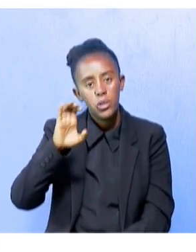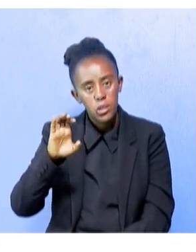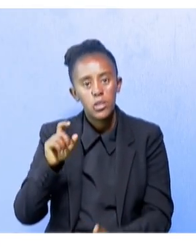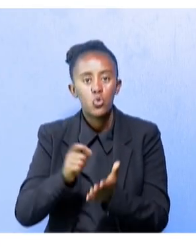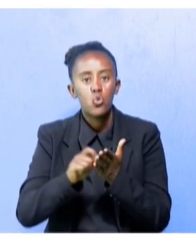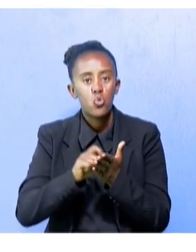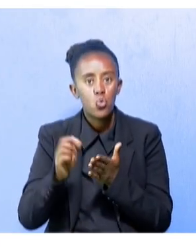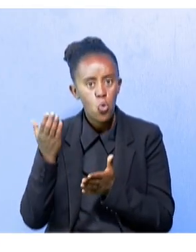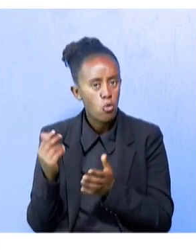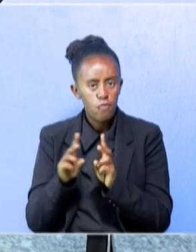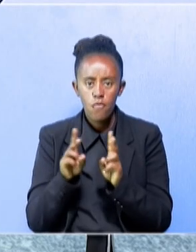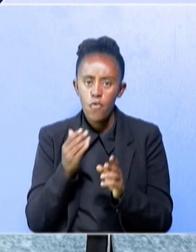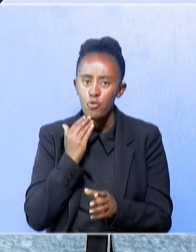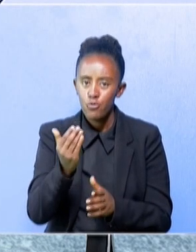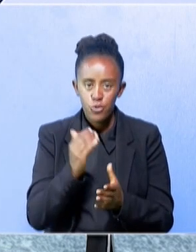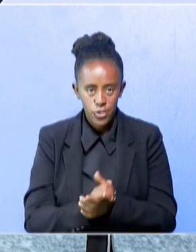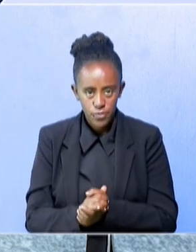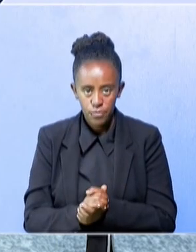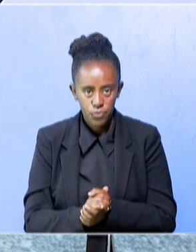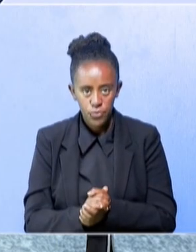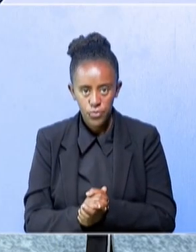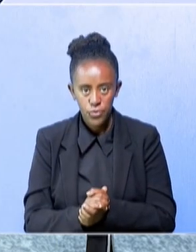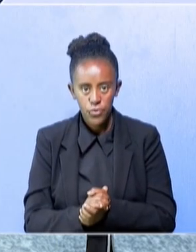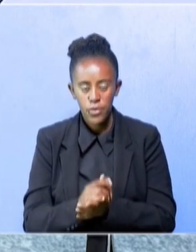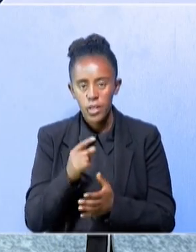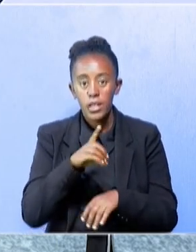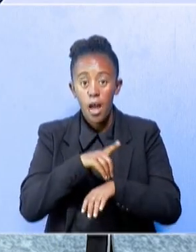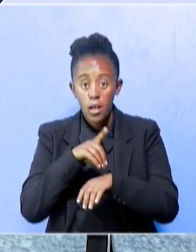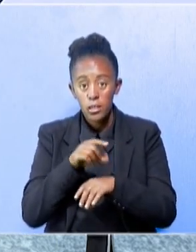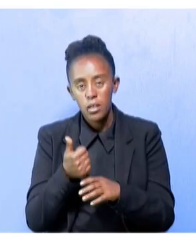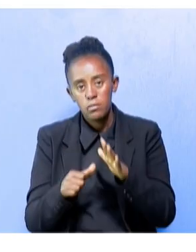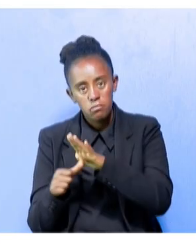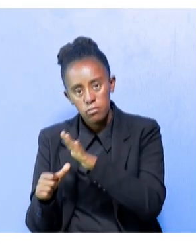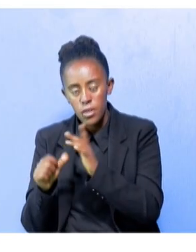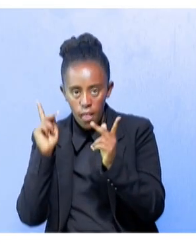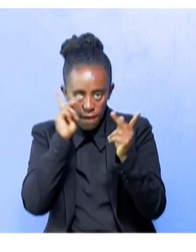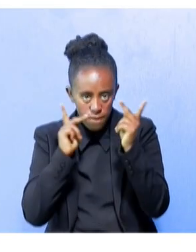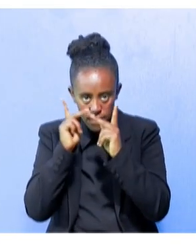Wrote. Very good. The director visited.